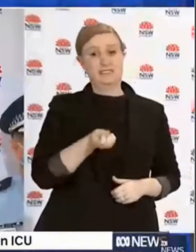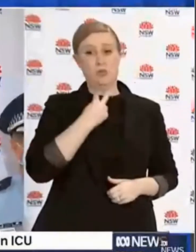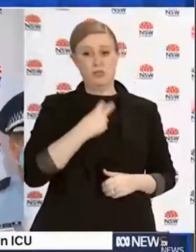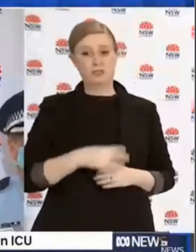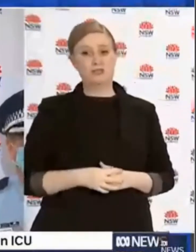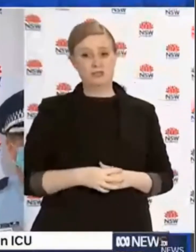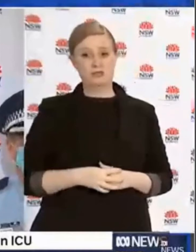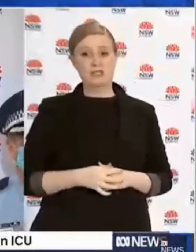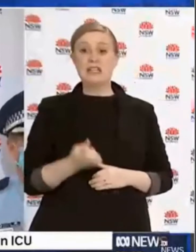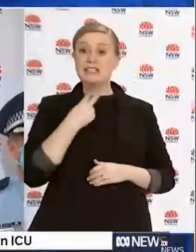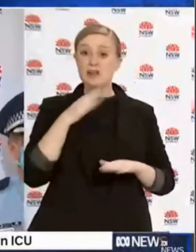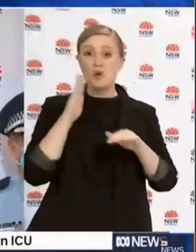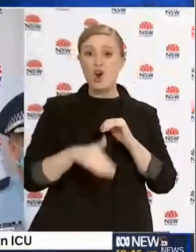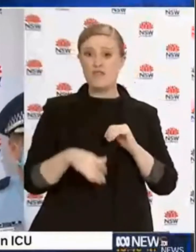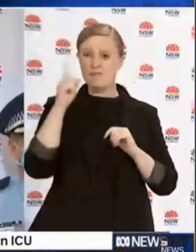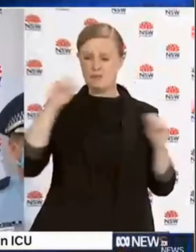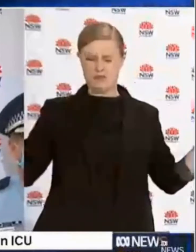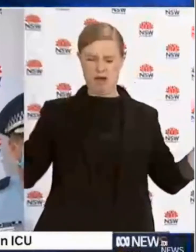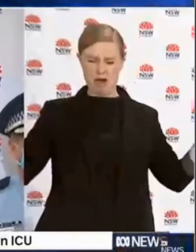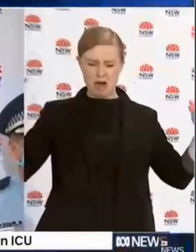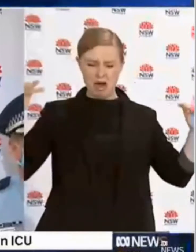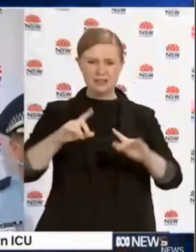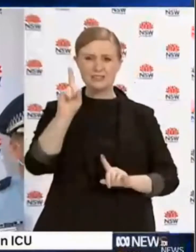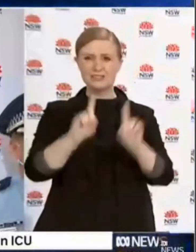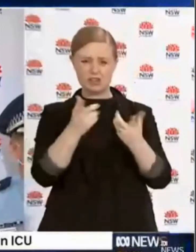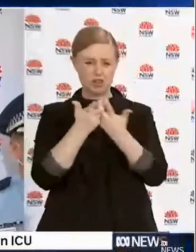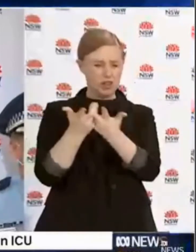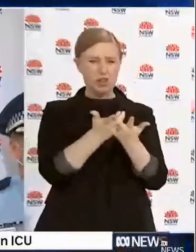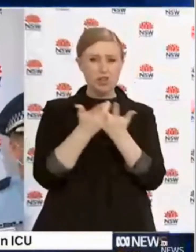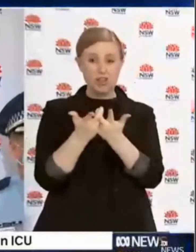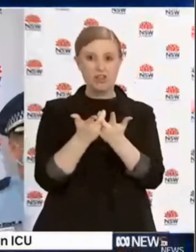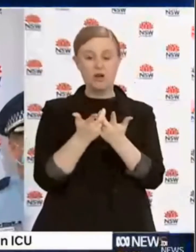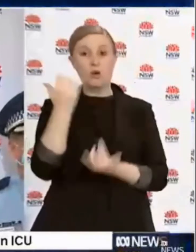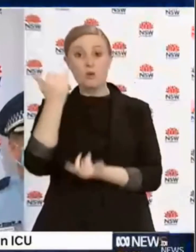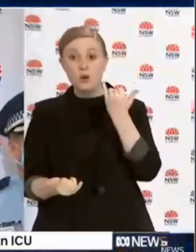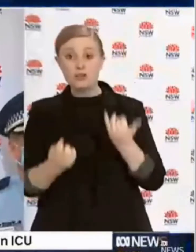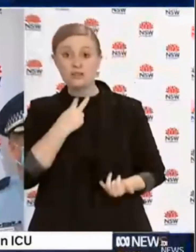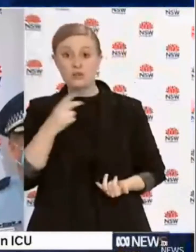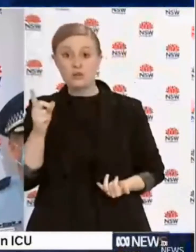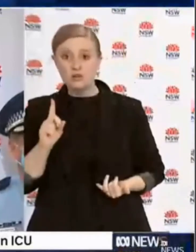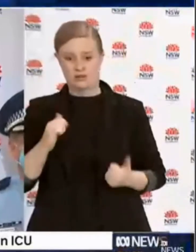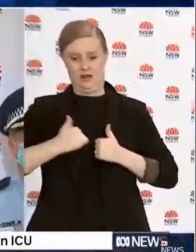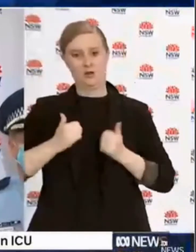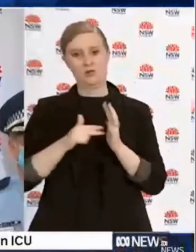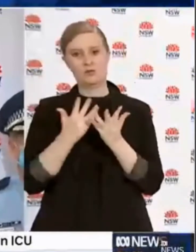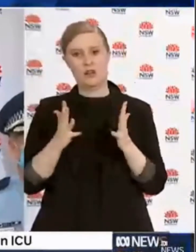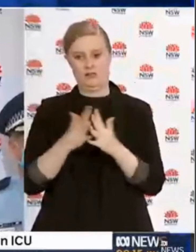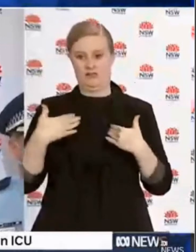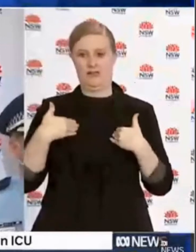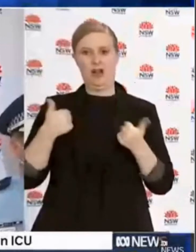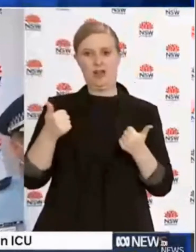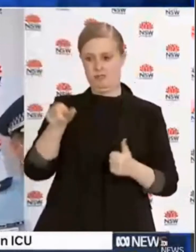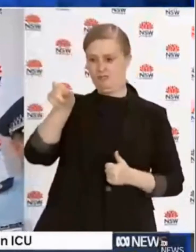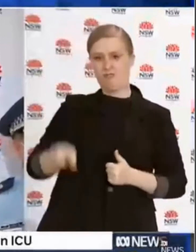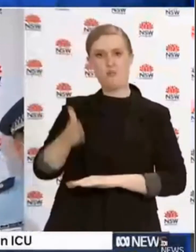that 4 health staff would think it was appropriate to go to such a demonstration. Investigations are